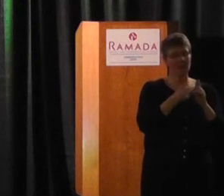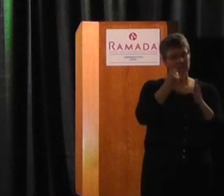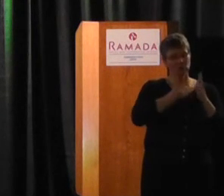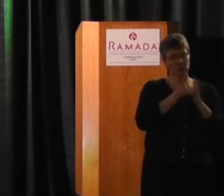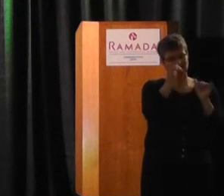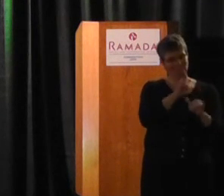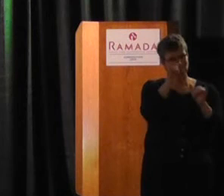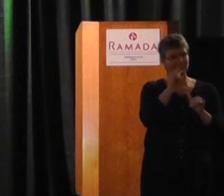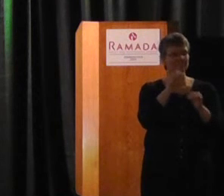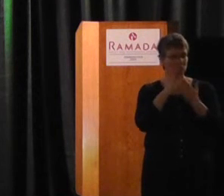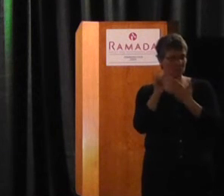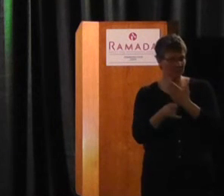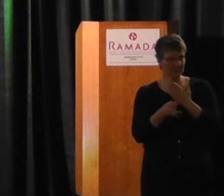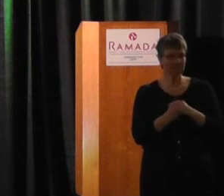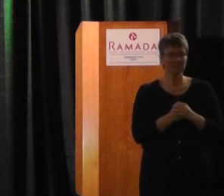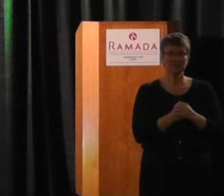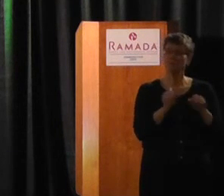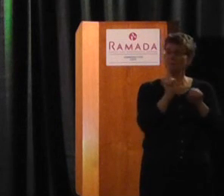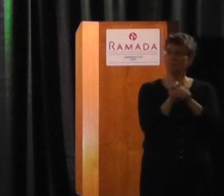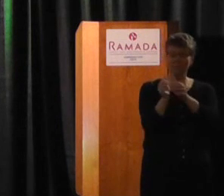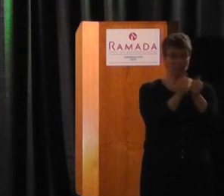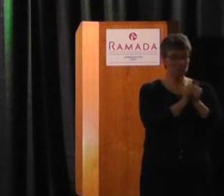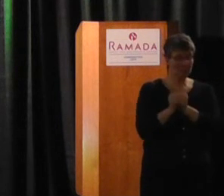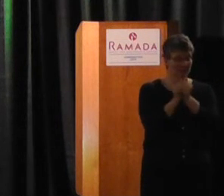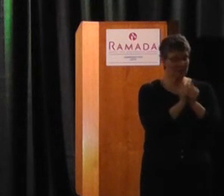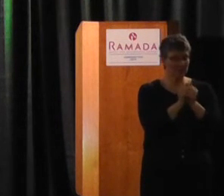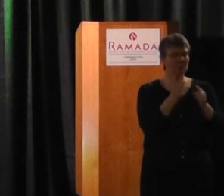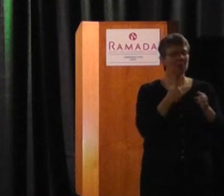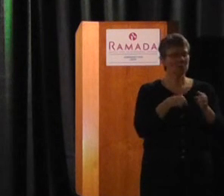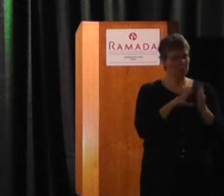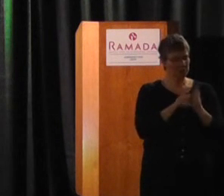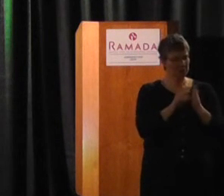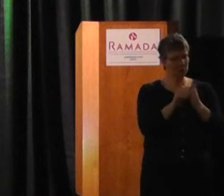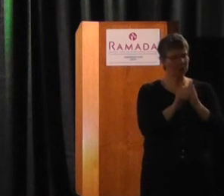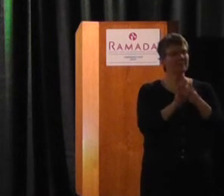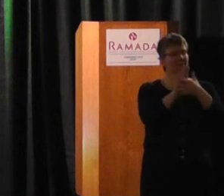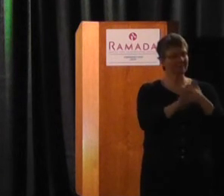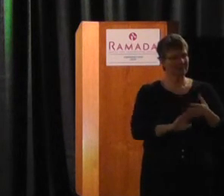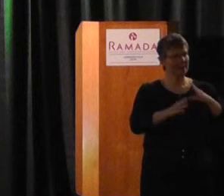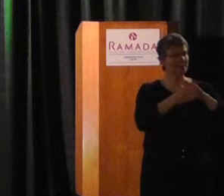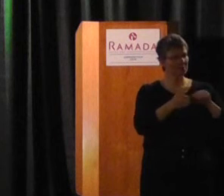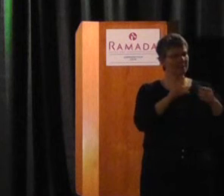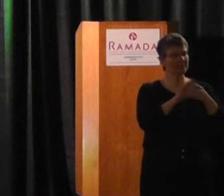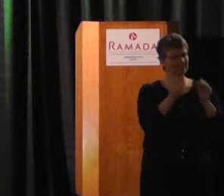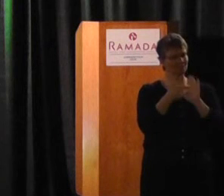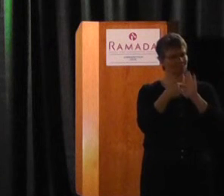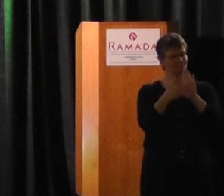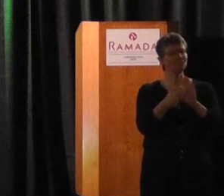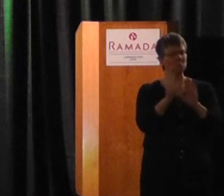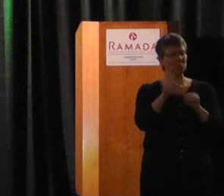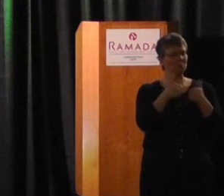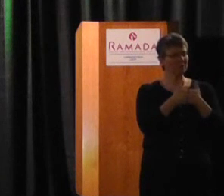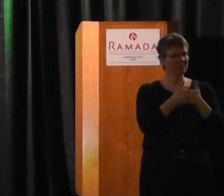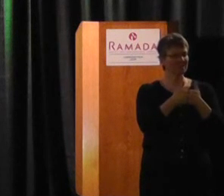working together on these projects, we began to realize that narrative is a big challenge. We all had so many different ideas for